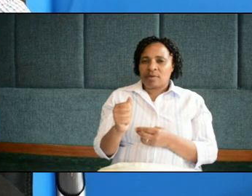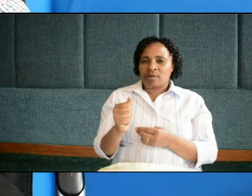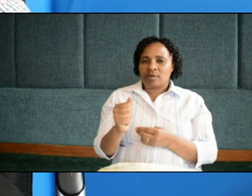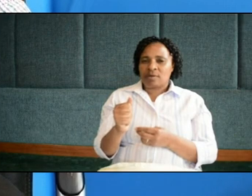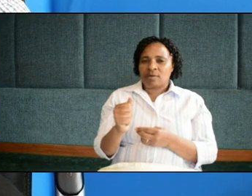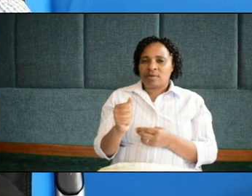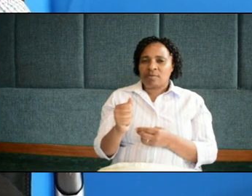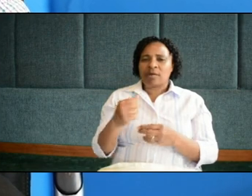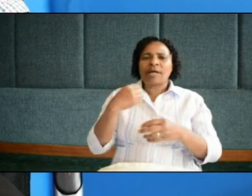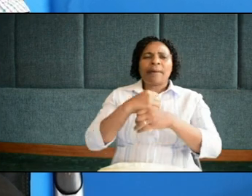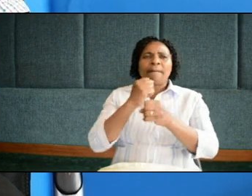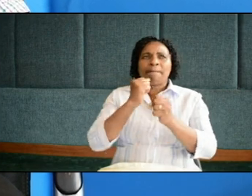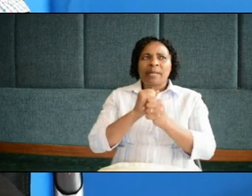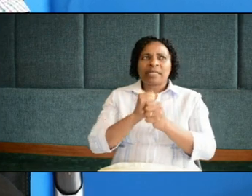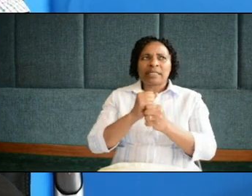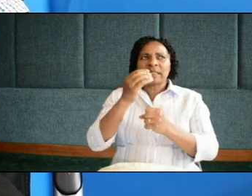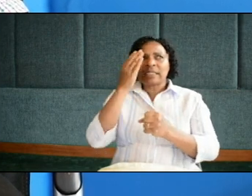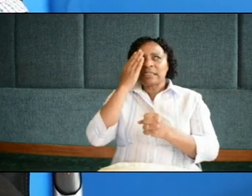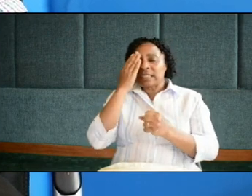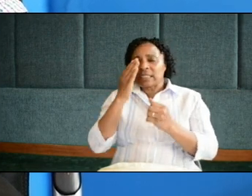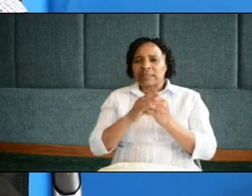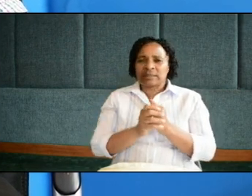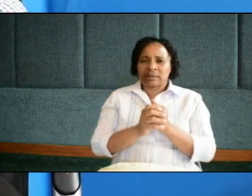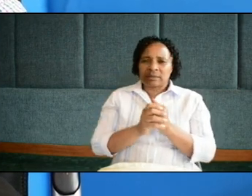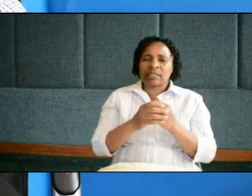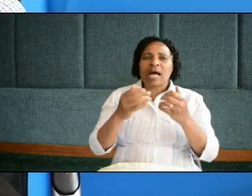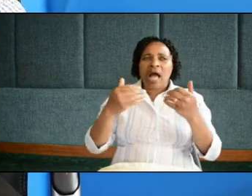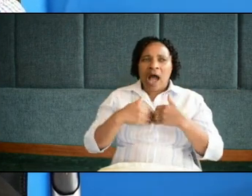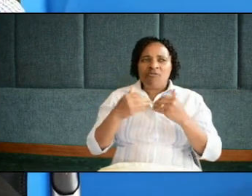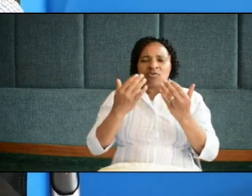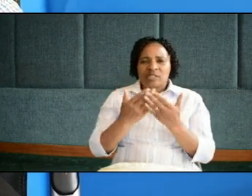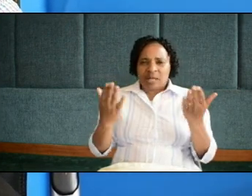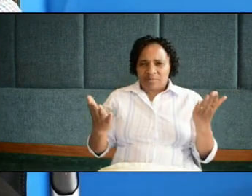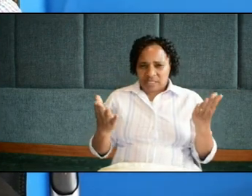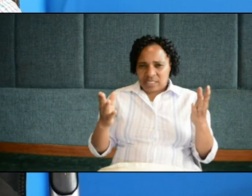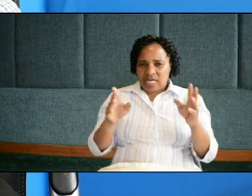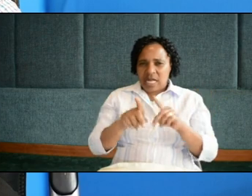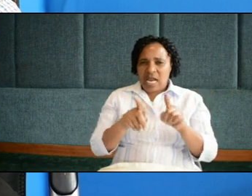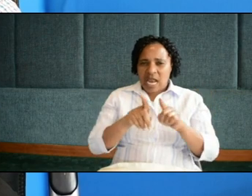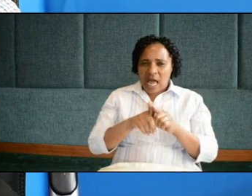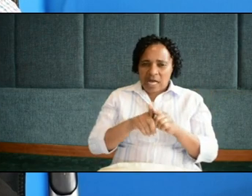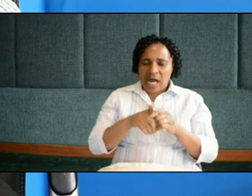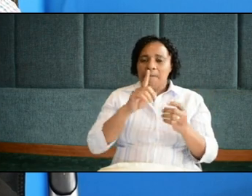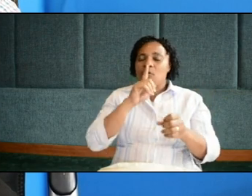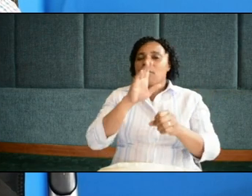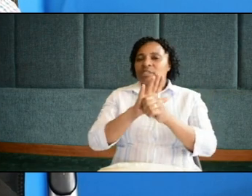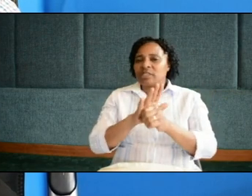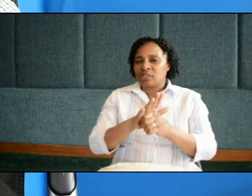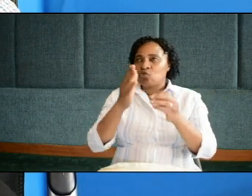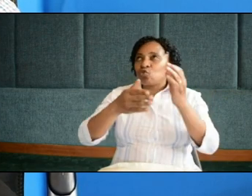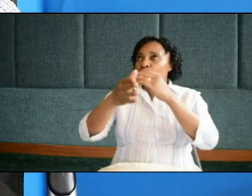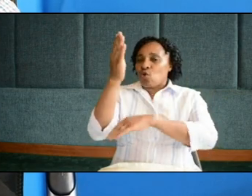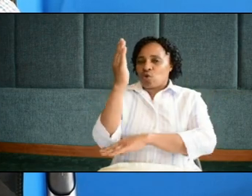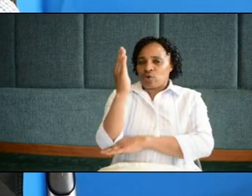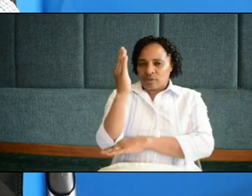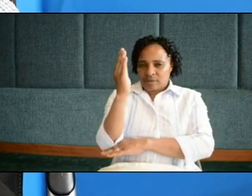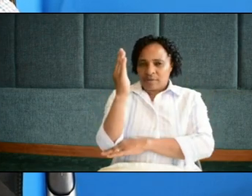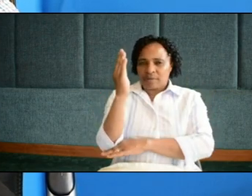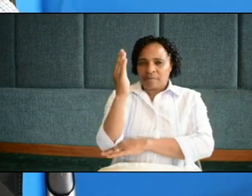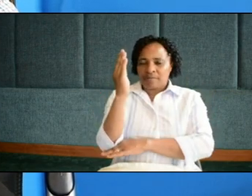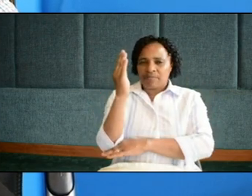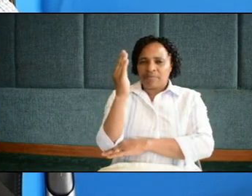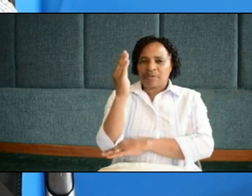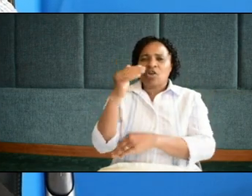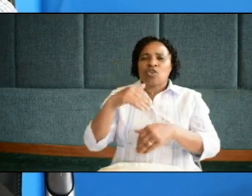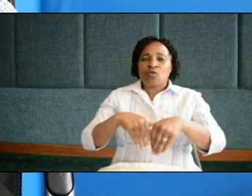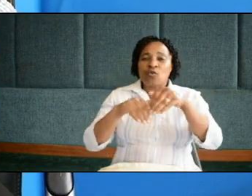it's like he's making the Israelites have something like a pledge to God